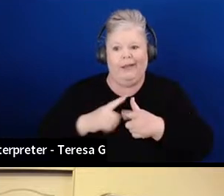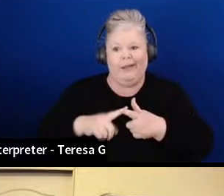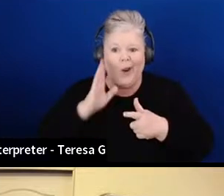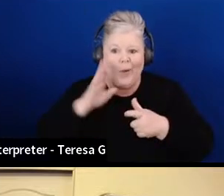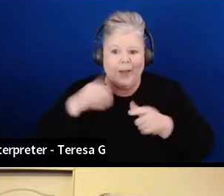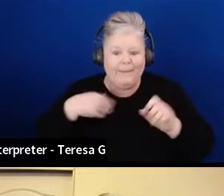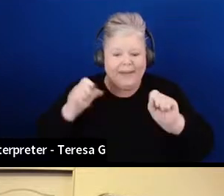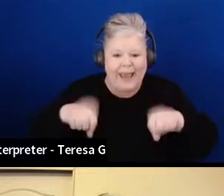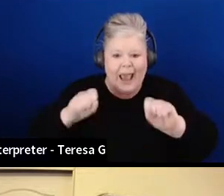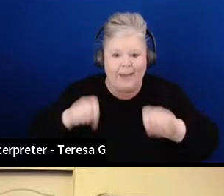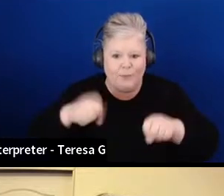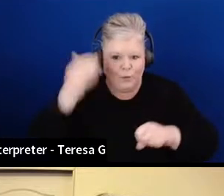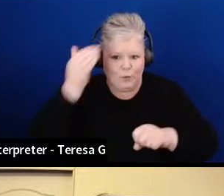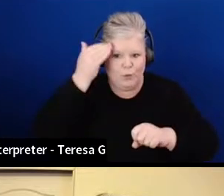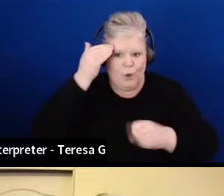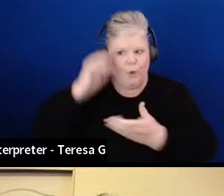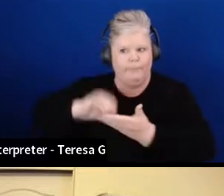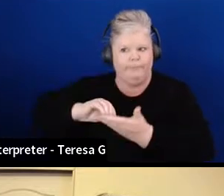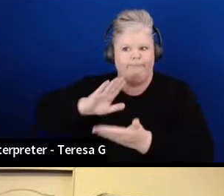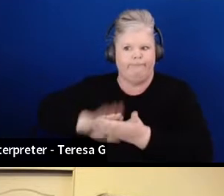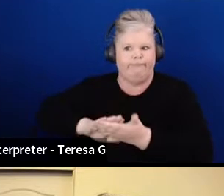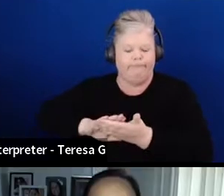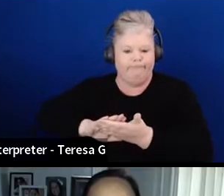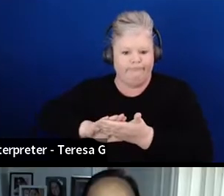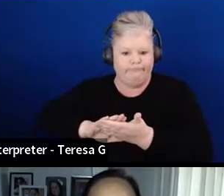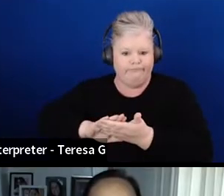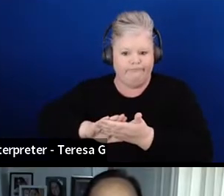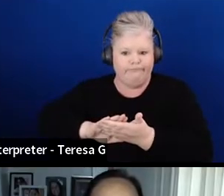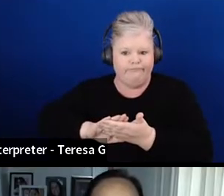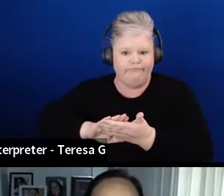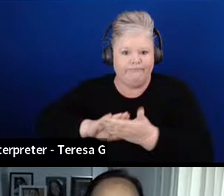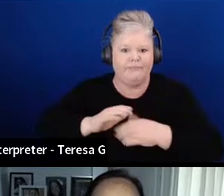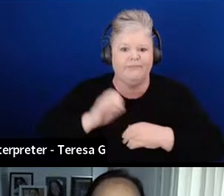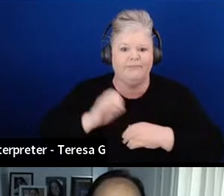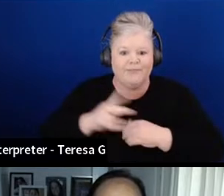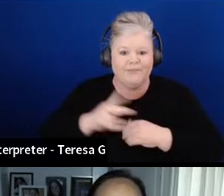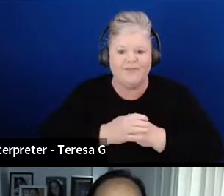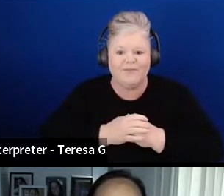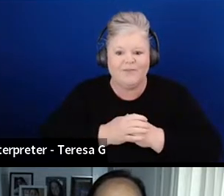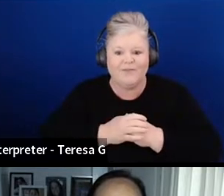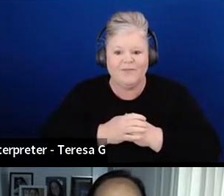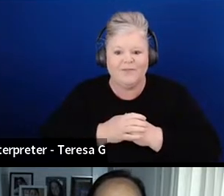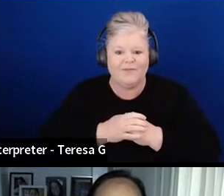that information for our minutes. Okay, let's see here.